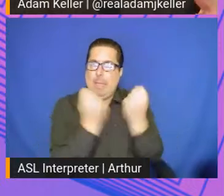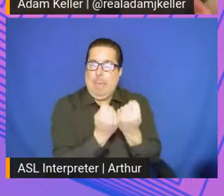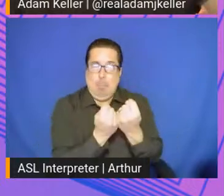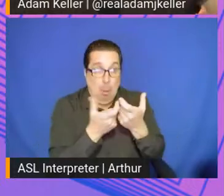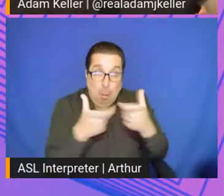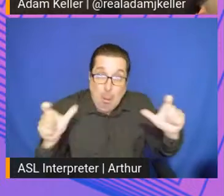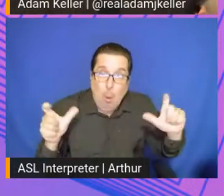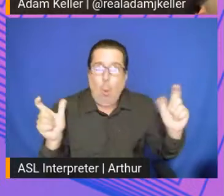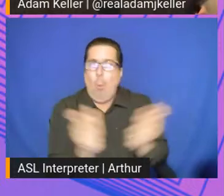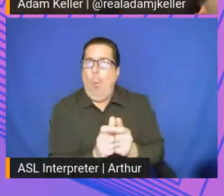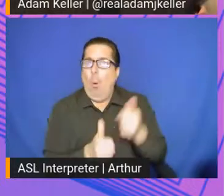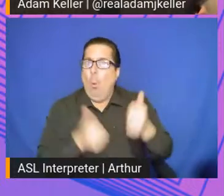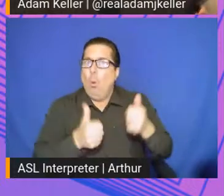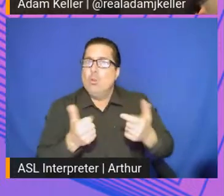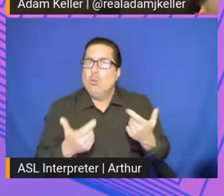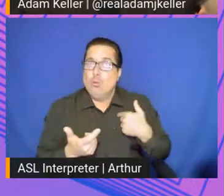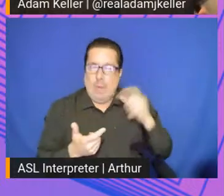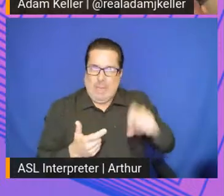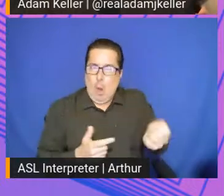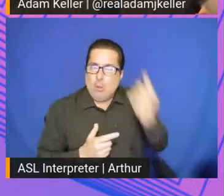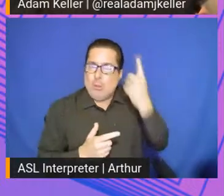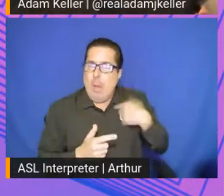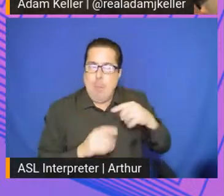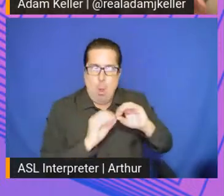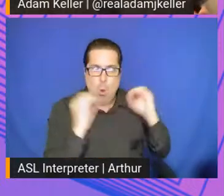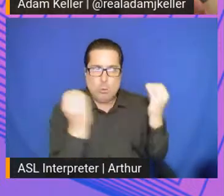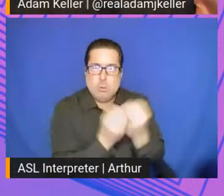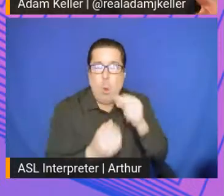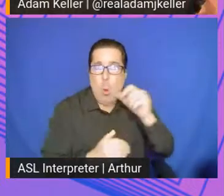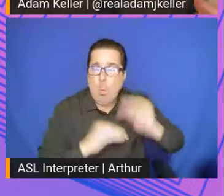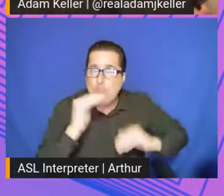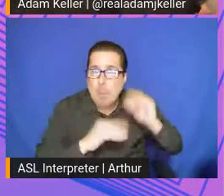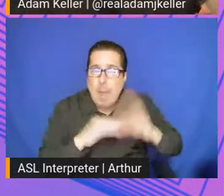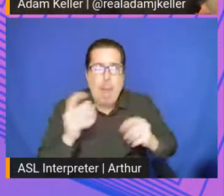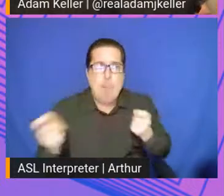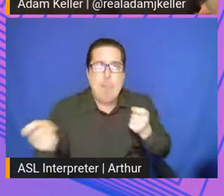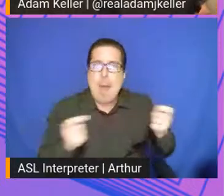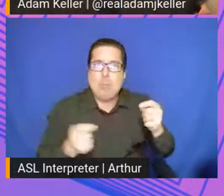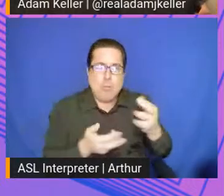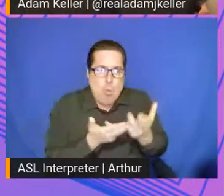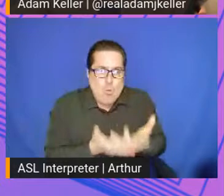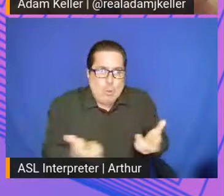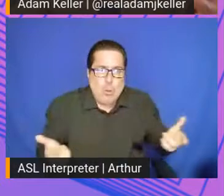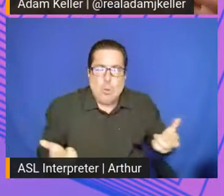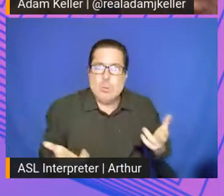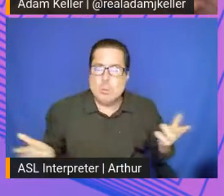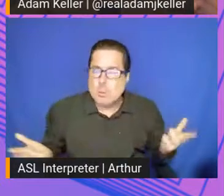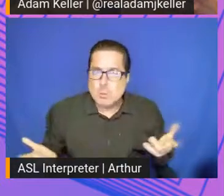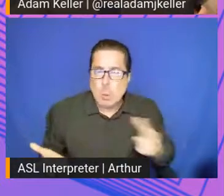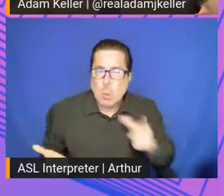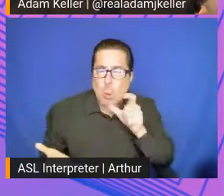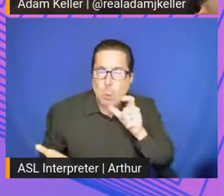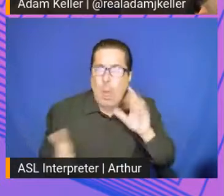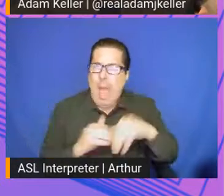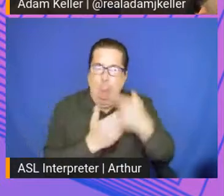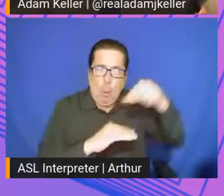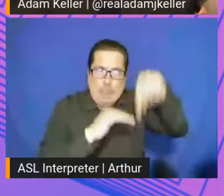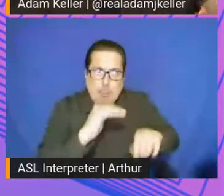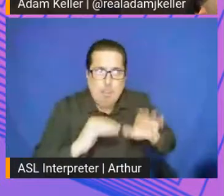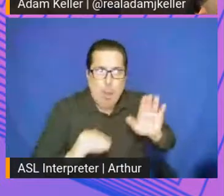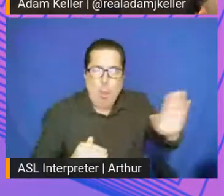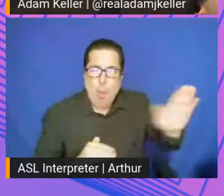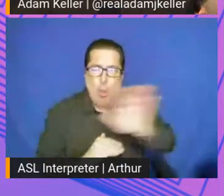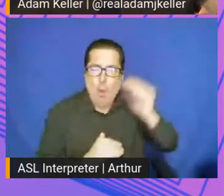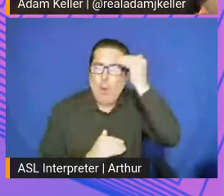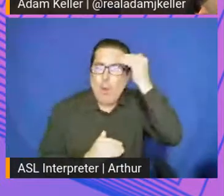your organization, but who's going to be building and managing these resources? And how deep is their knowledge in